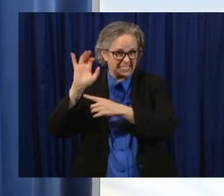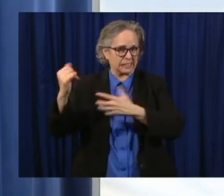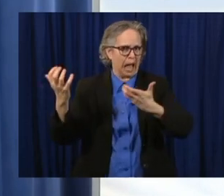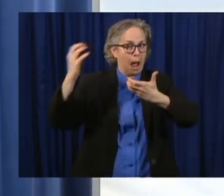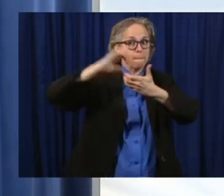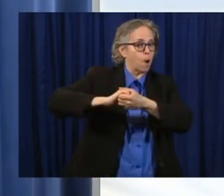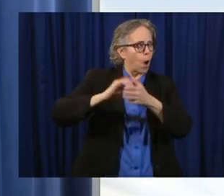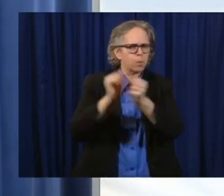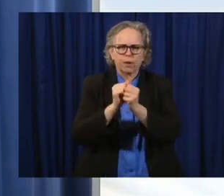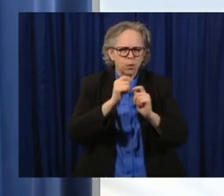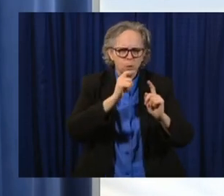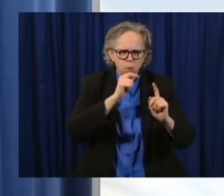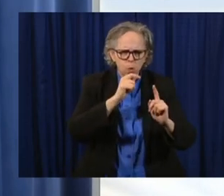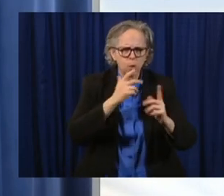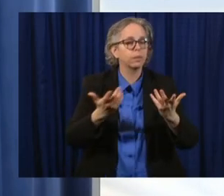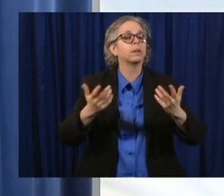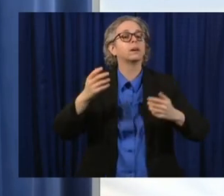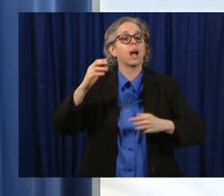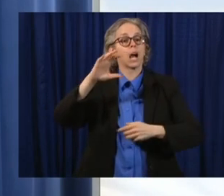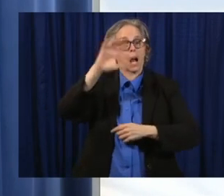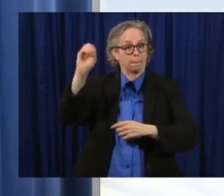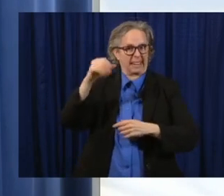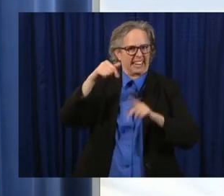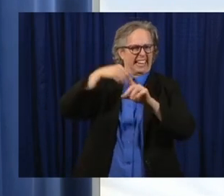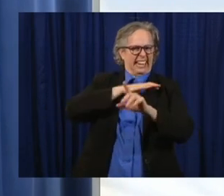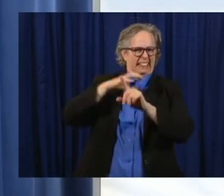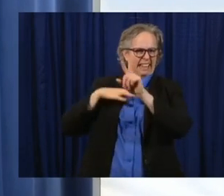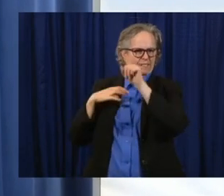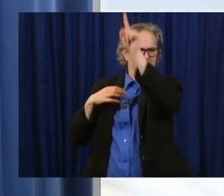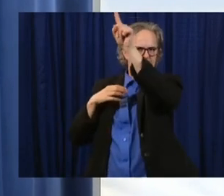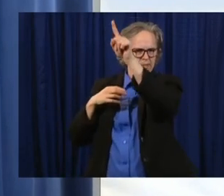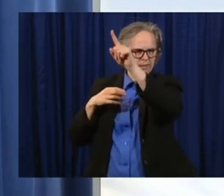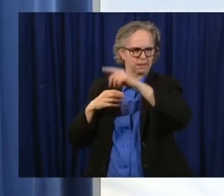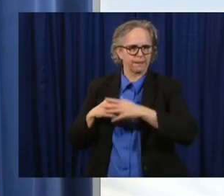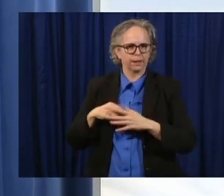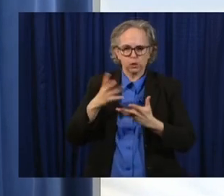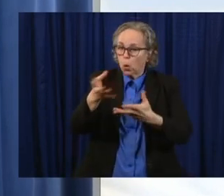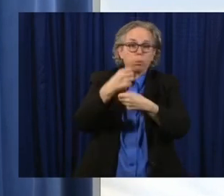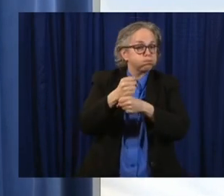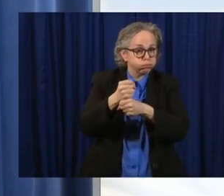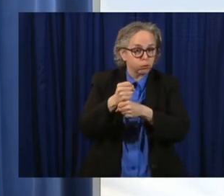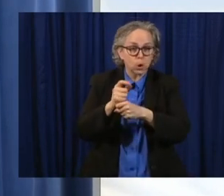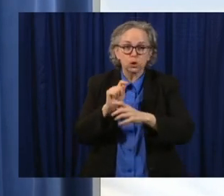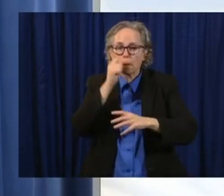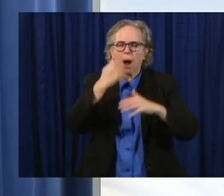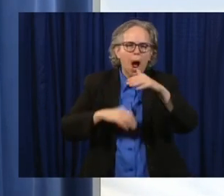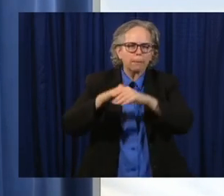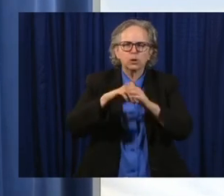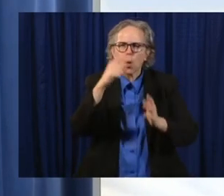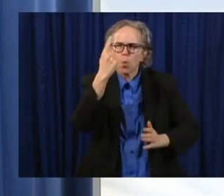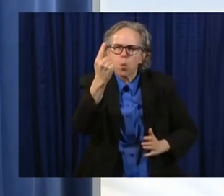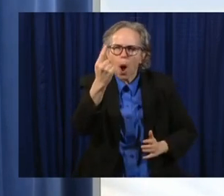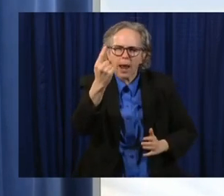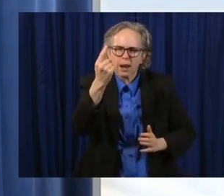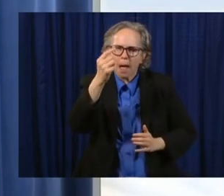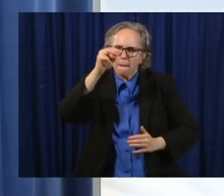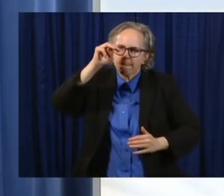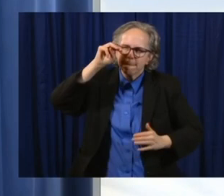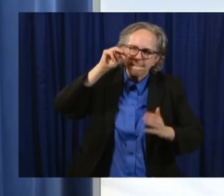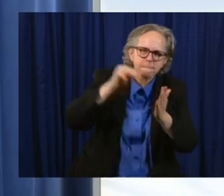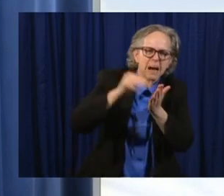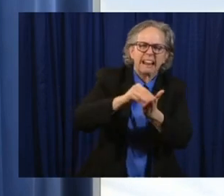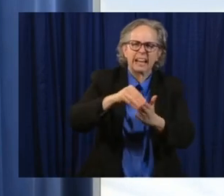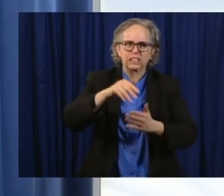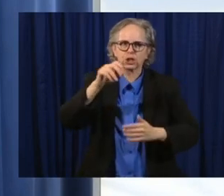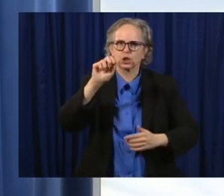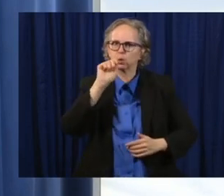up to 1 million swabs to support our testing efforts. Rowe Dental Laboratory usually produces dental